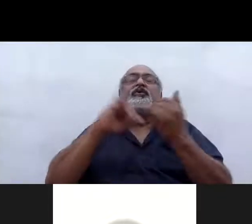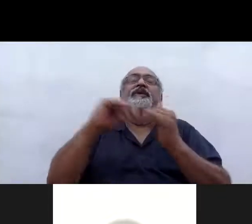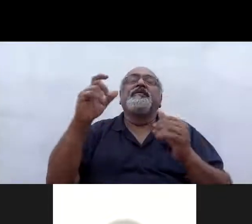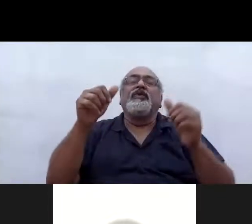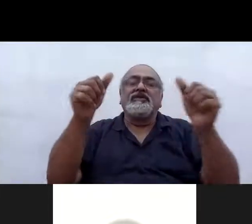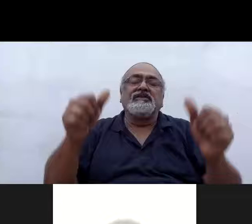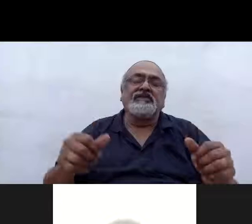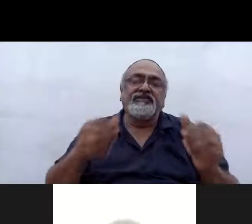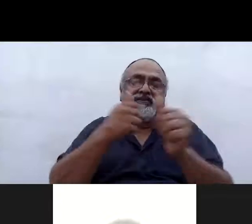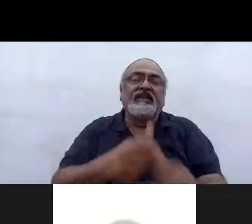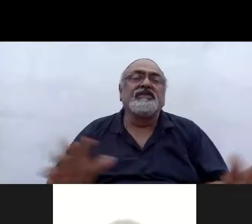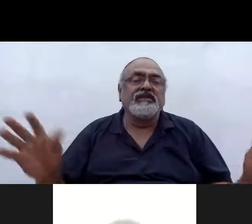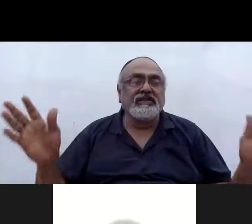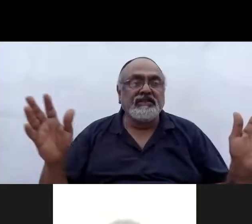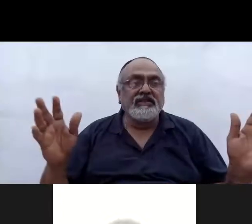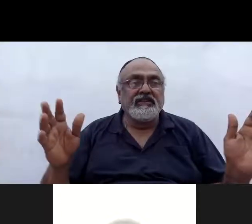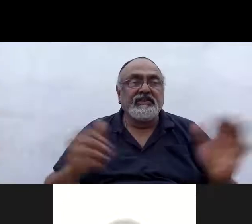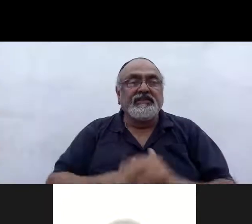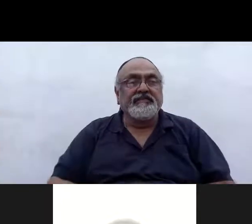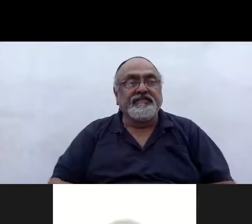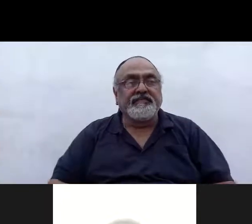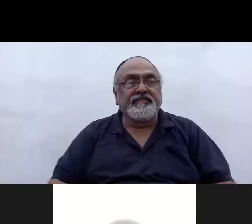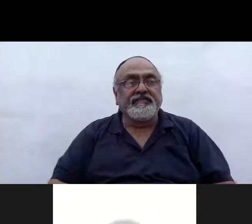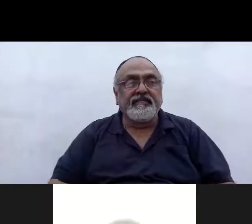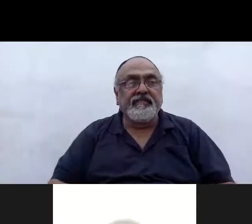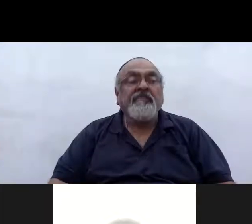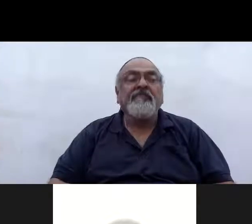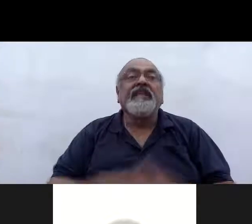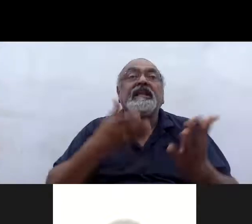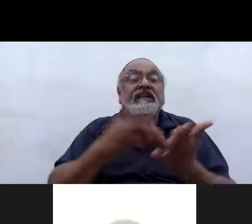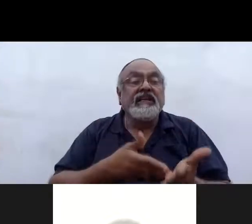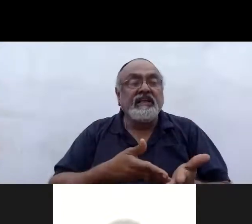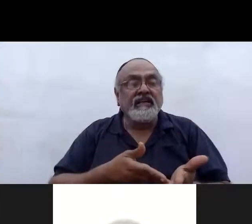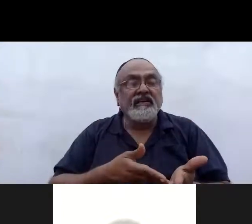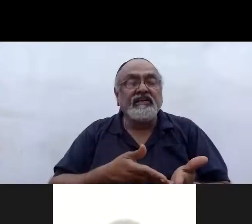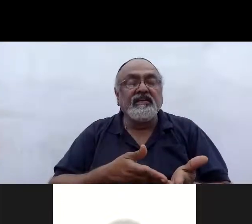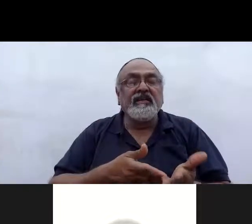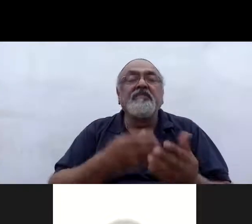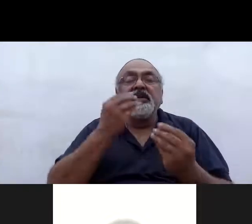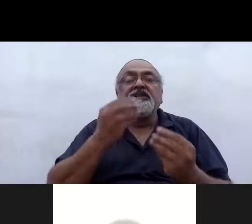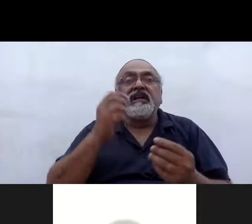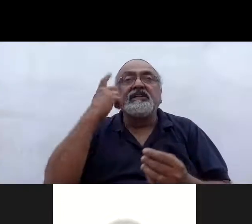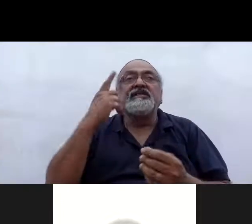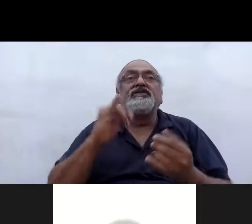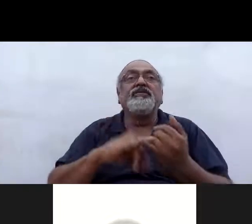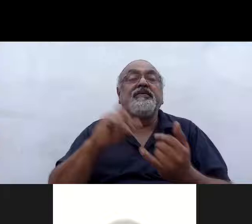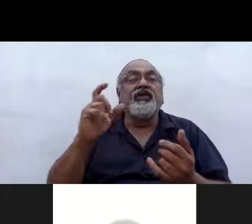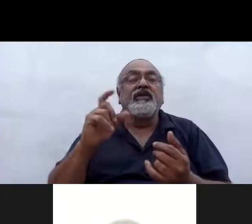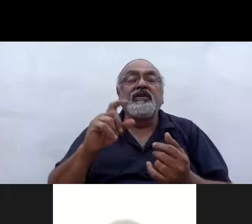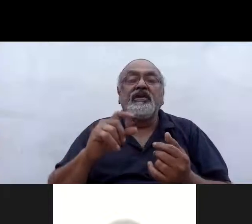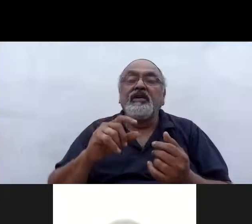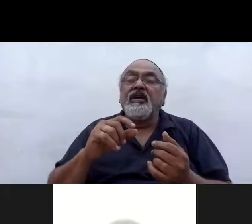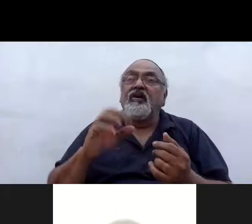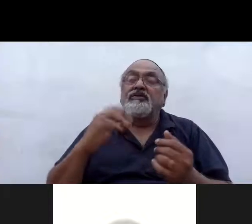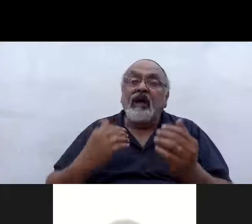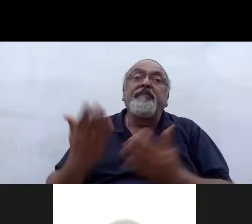totally decided. Here again, one must understand that even in Supreme Court, once you appeal, again there is